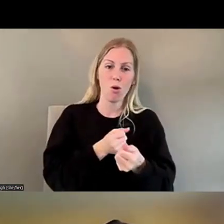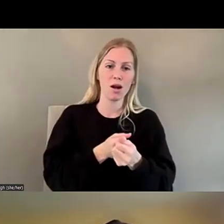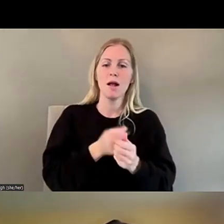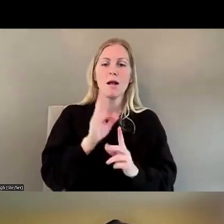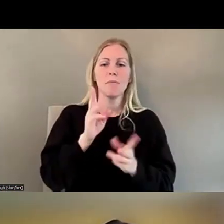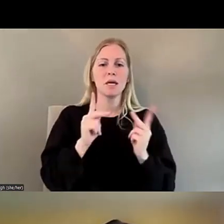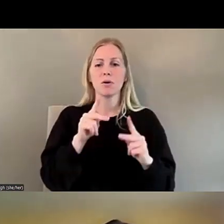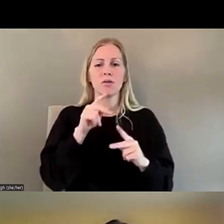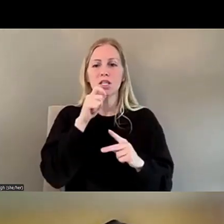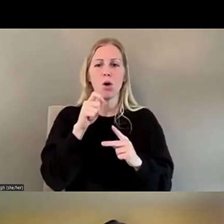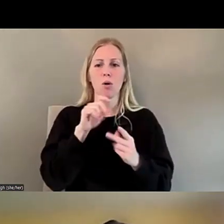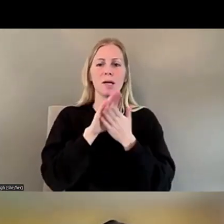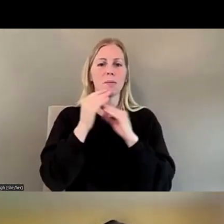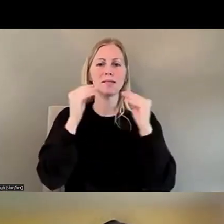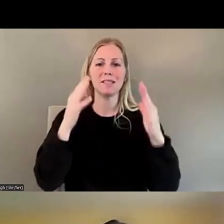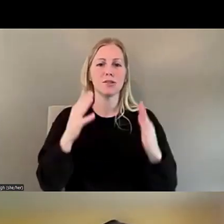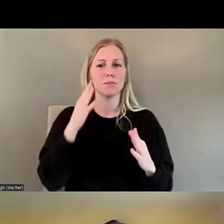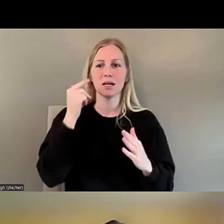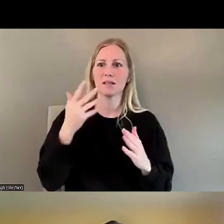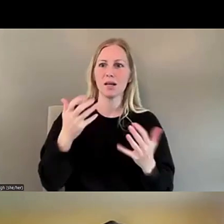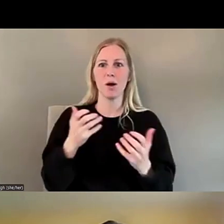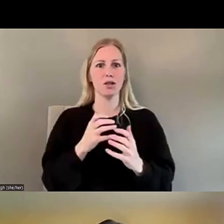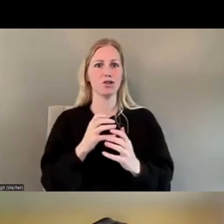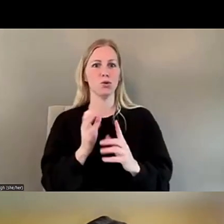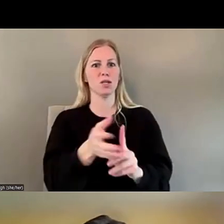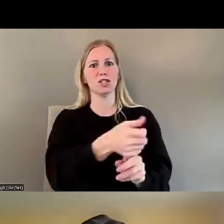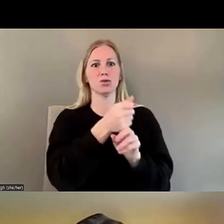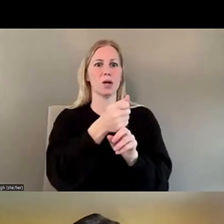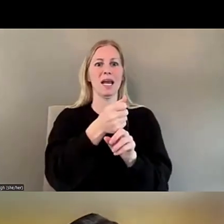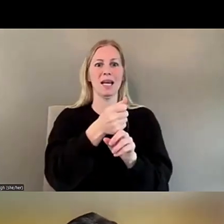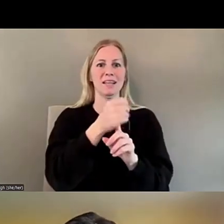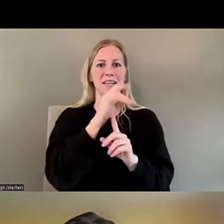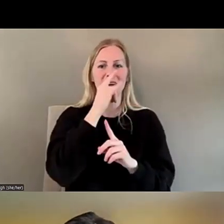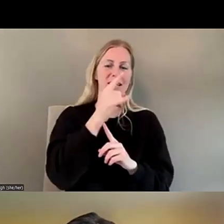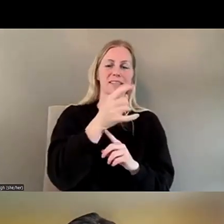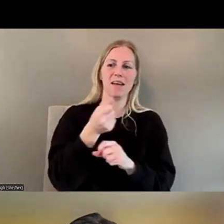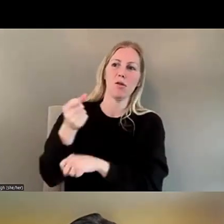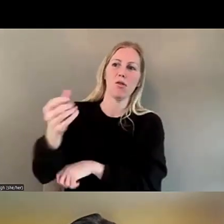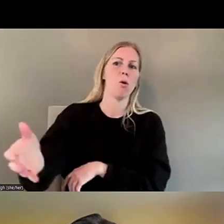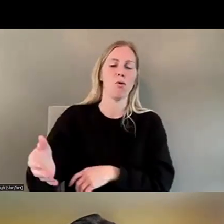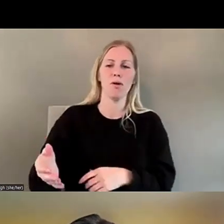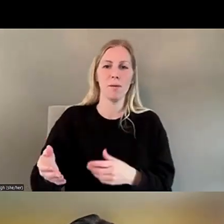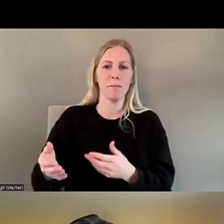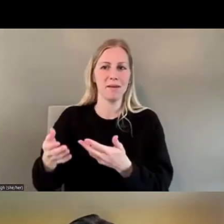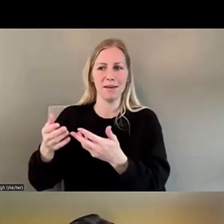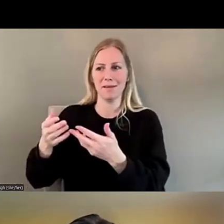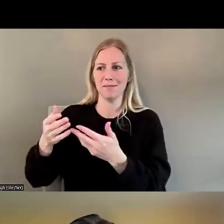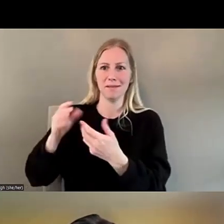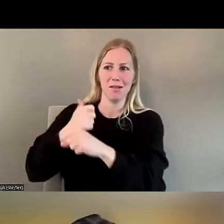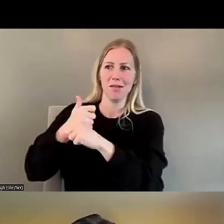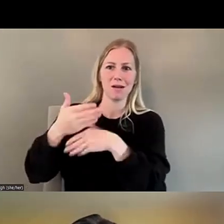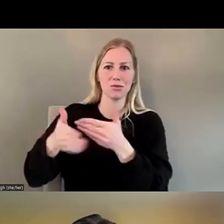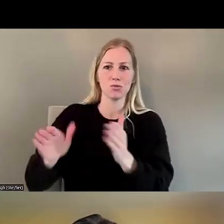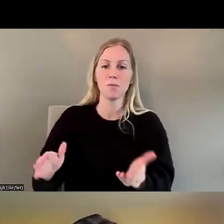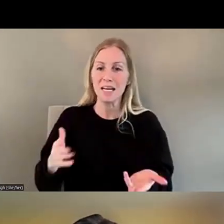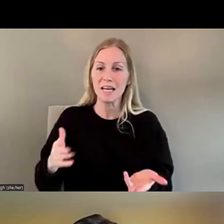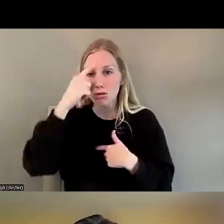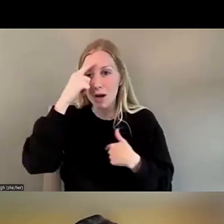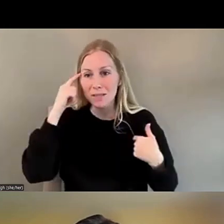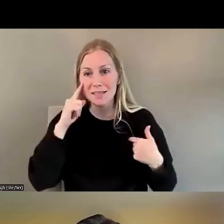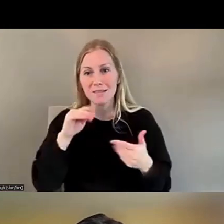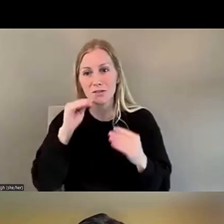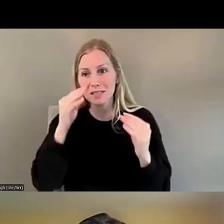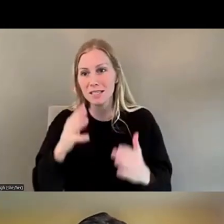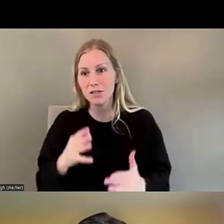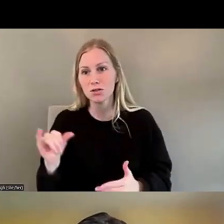they want to restrain kids and throw them in a locked room. It's very traumatizing for the teachers and the other school